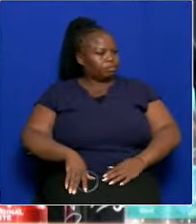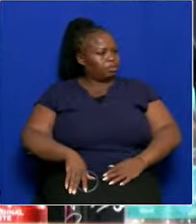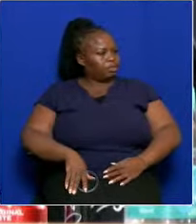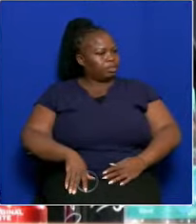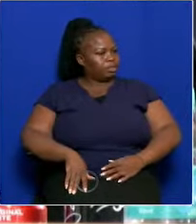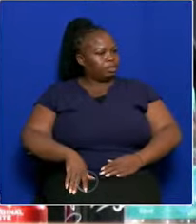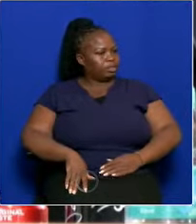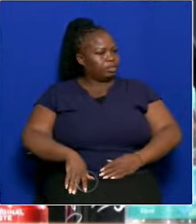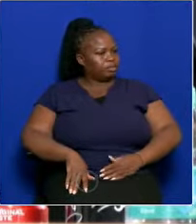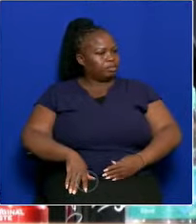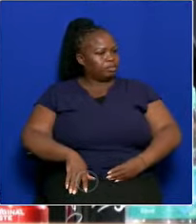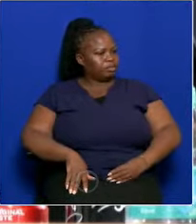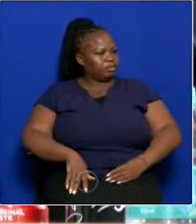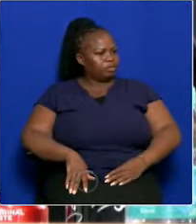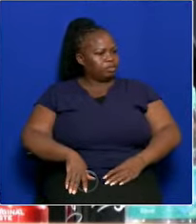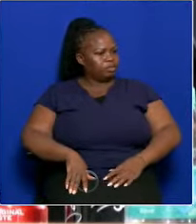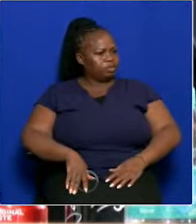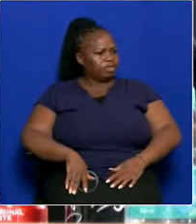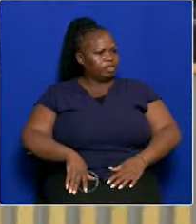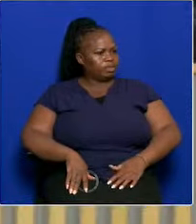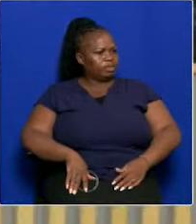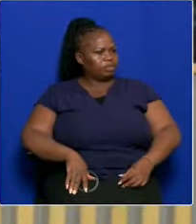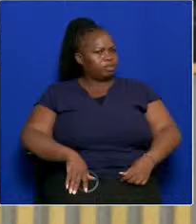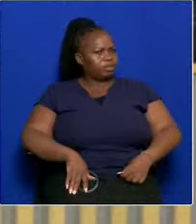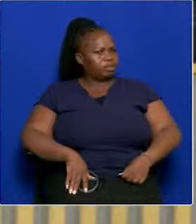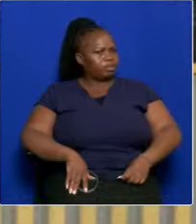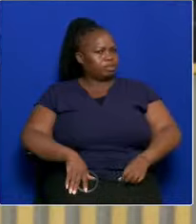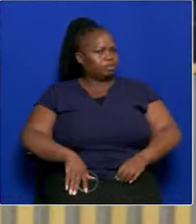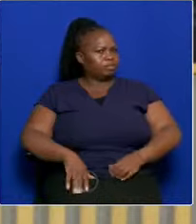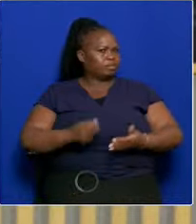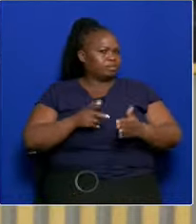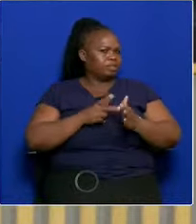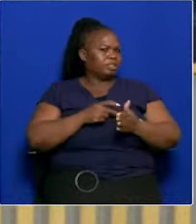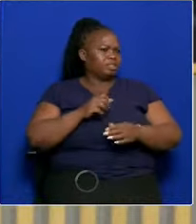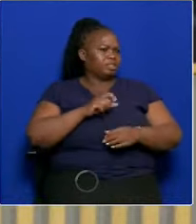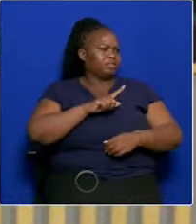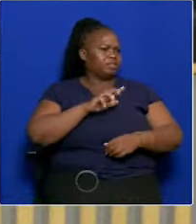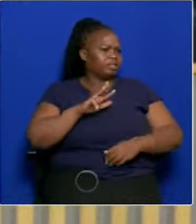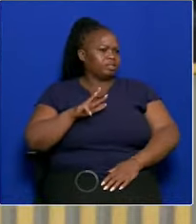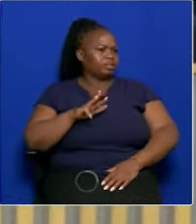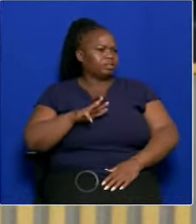Ms. Bowe, you My said? apologies, paragraph 79 at page 25.